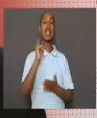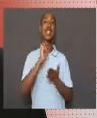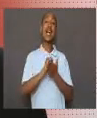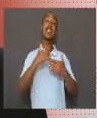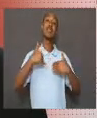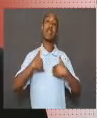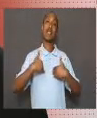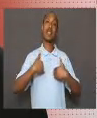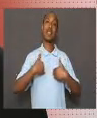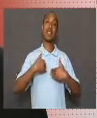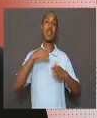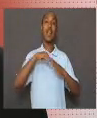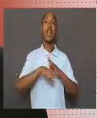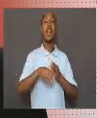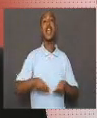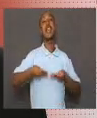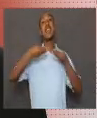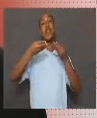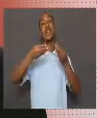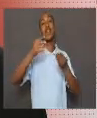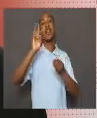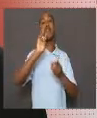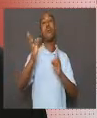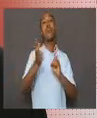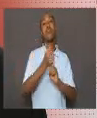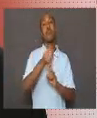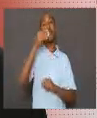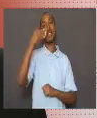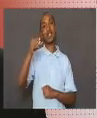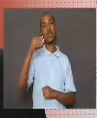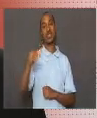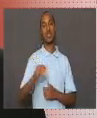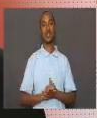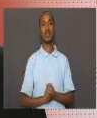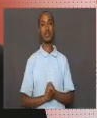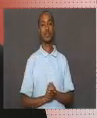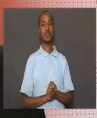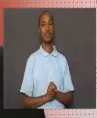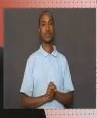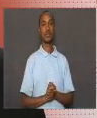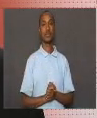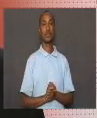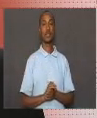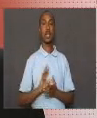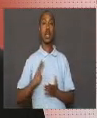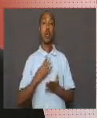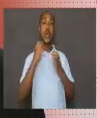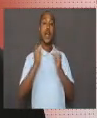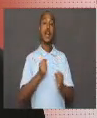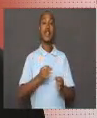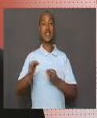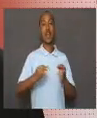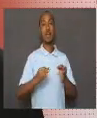is present in a given volume of solution. We can describe